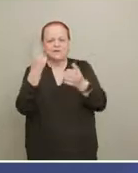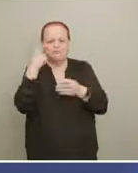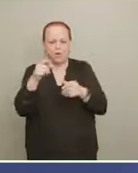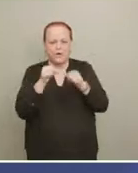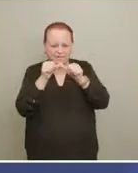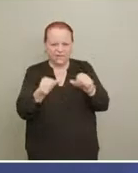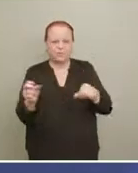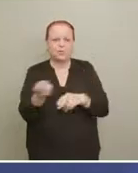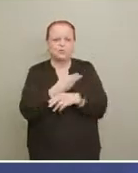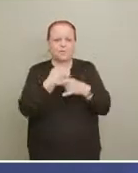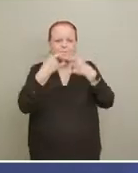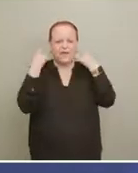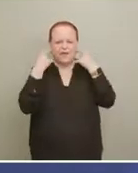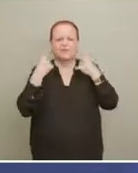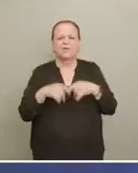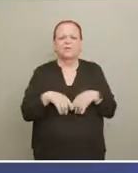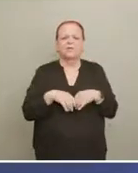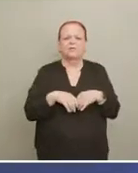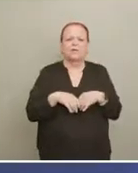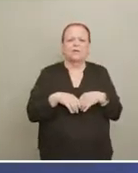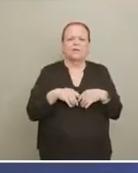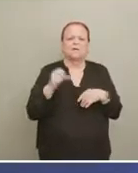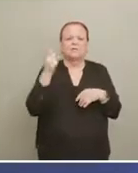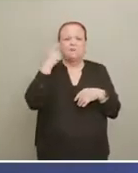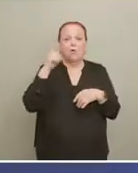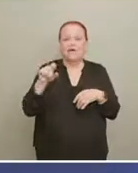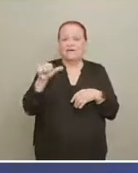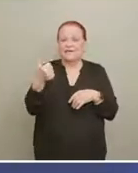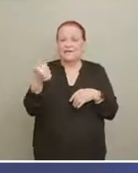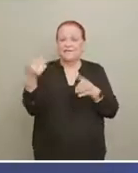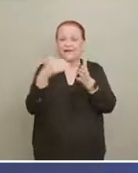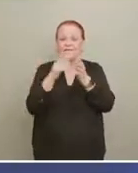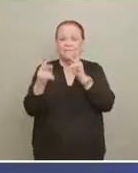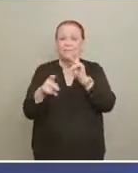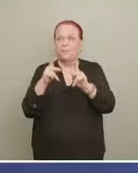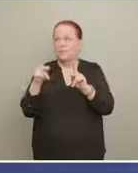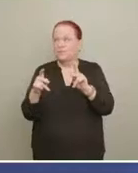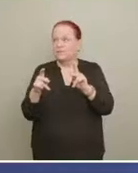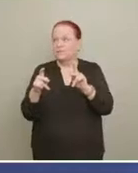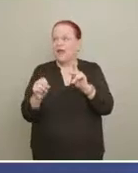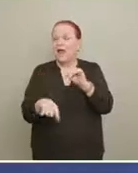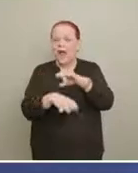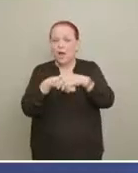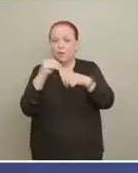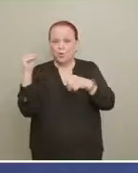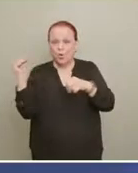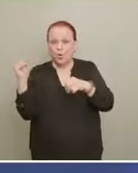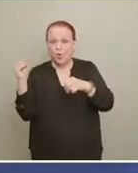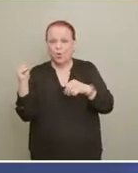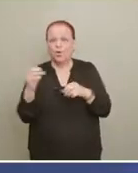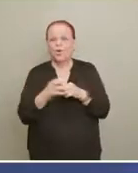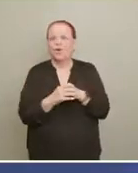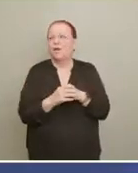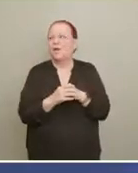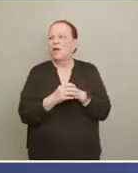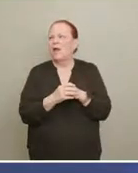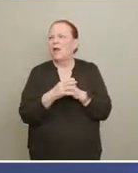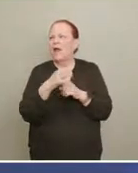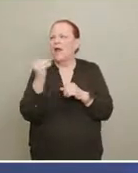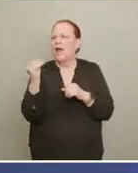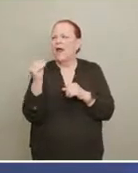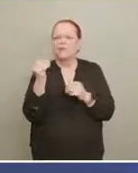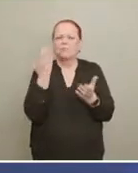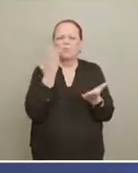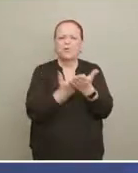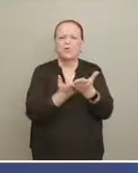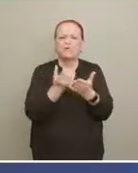or 10,000 people outdoor. Even though mask is strongly recommended, but proof of